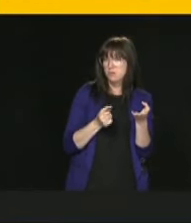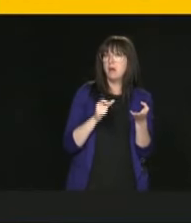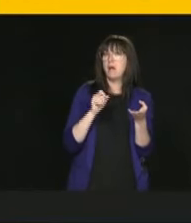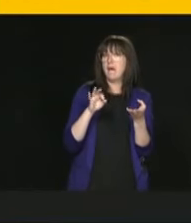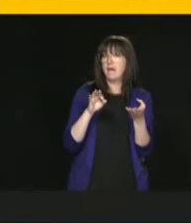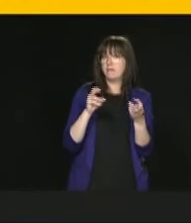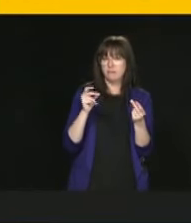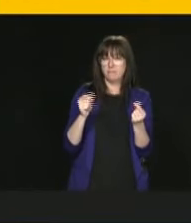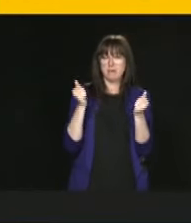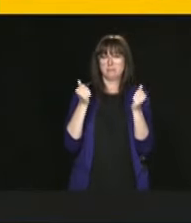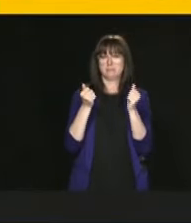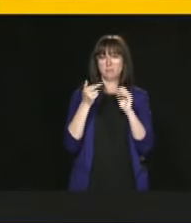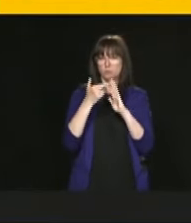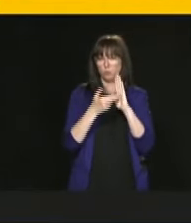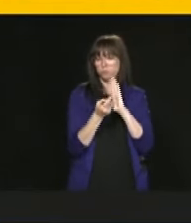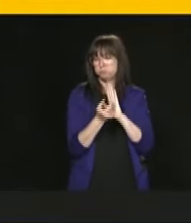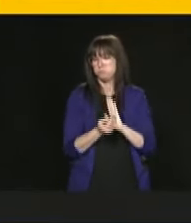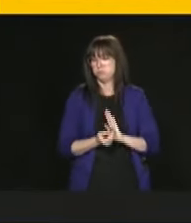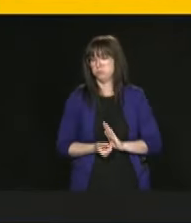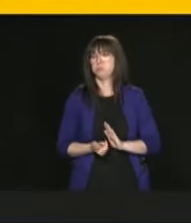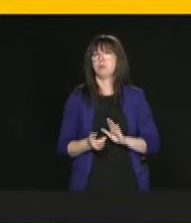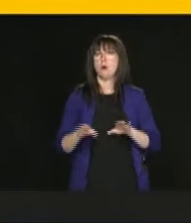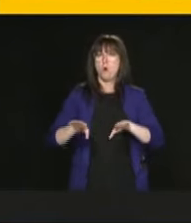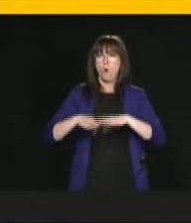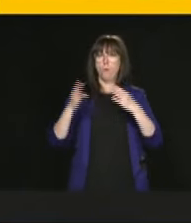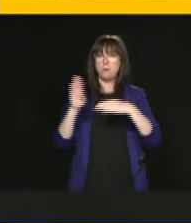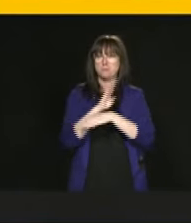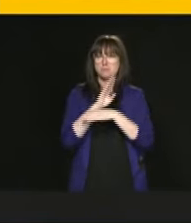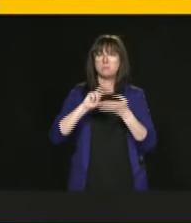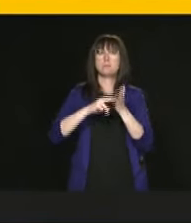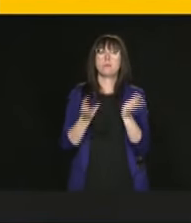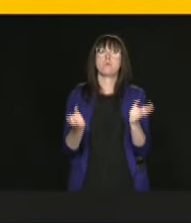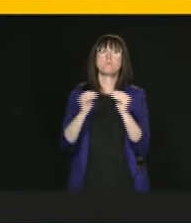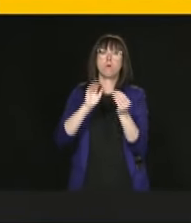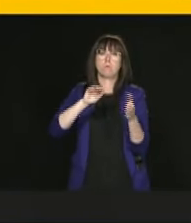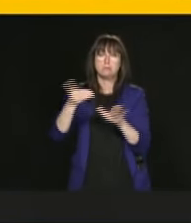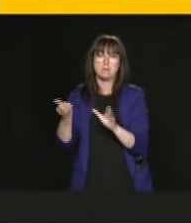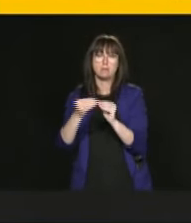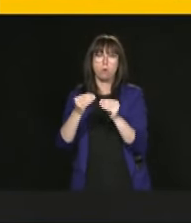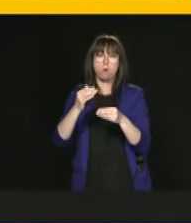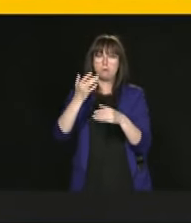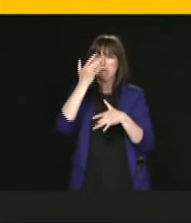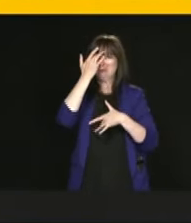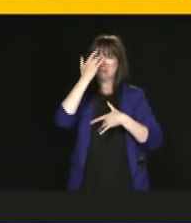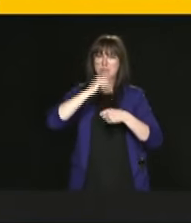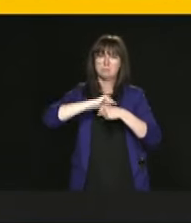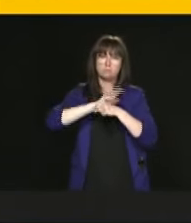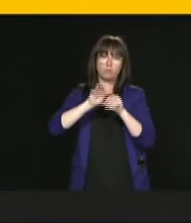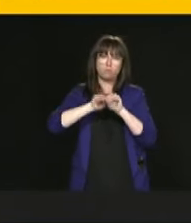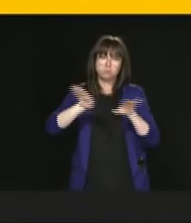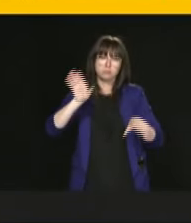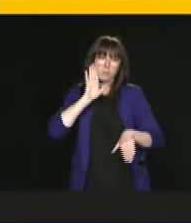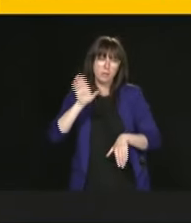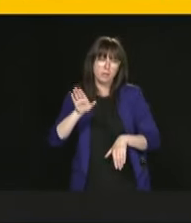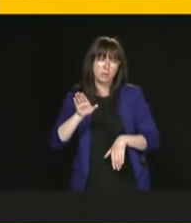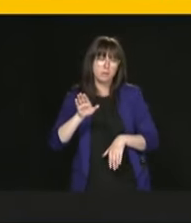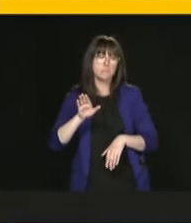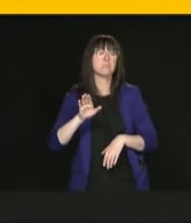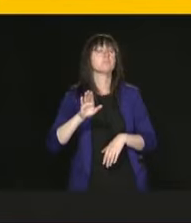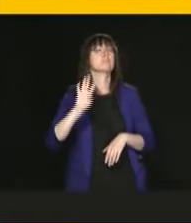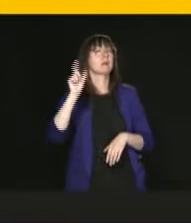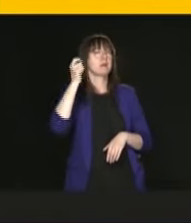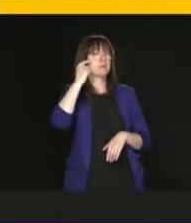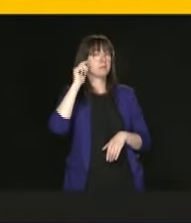restrictions too quickly, it would lead to further deaths and illness. Answer. I'm afraid of more